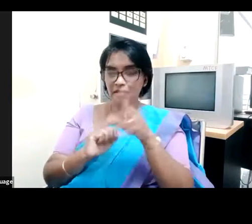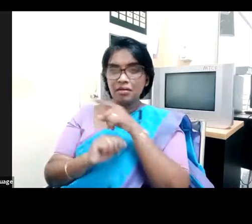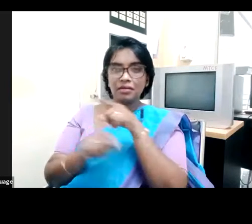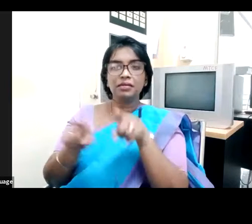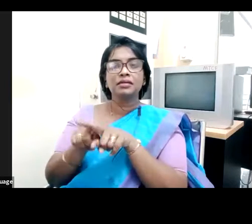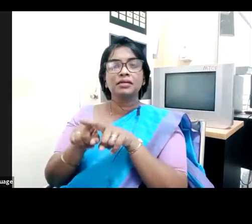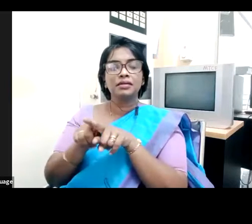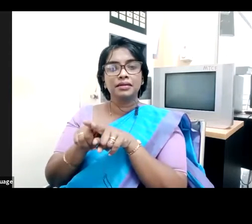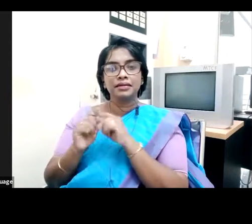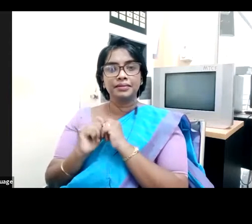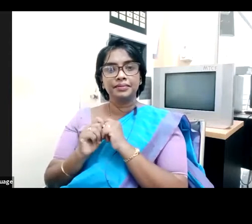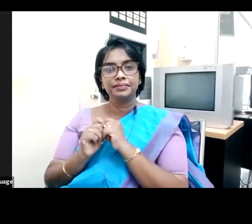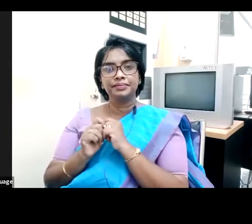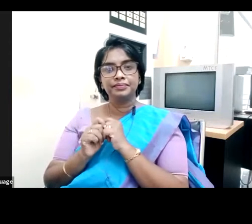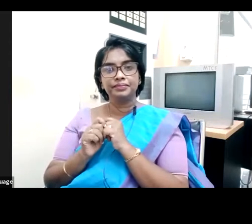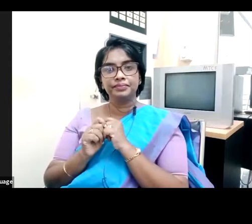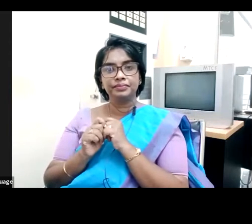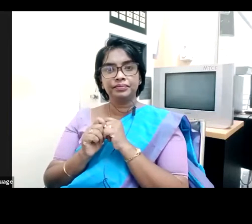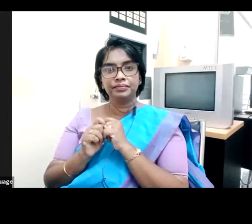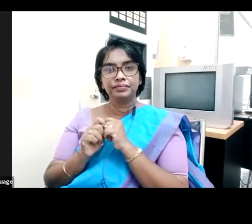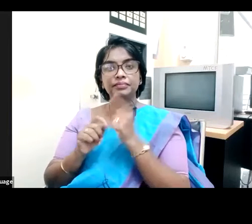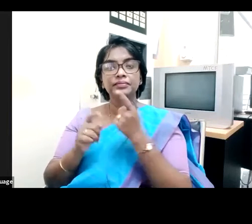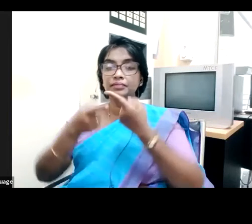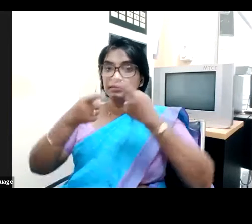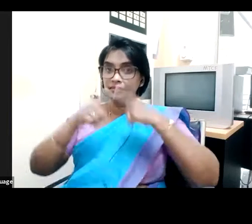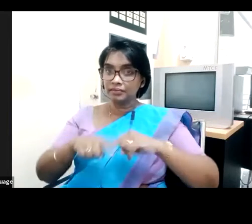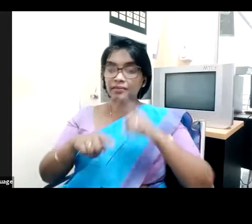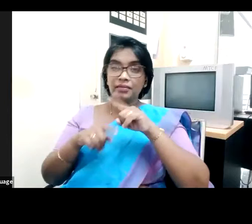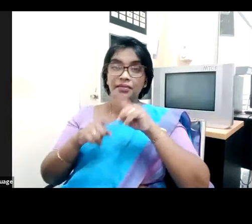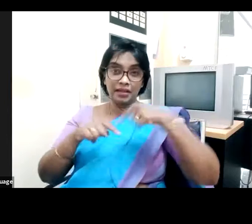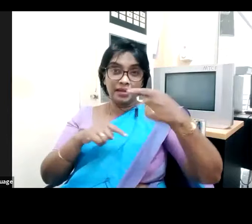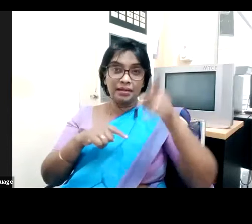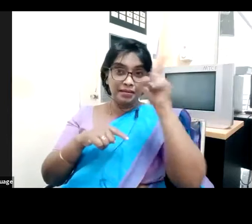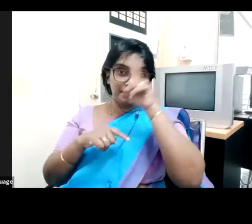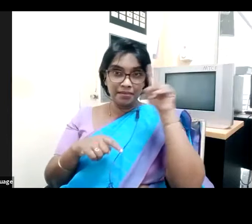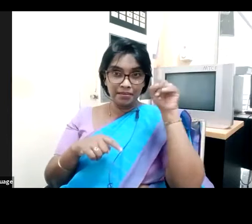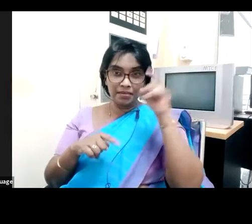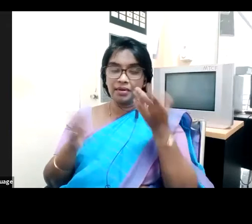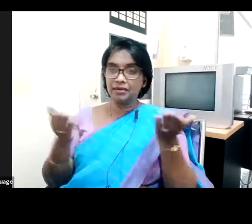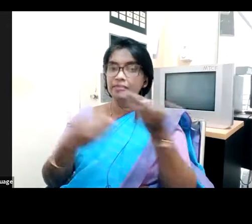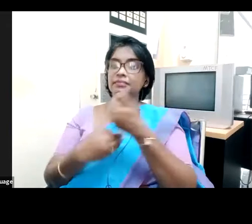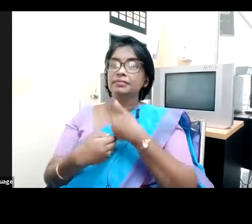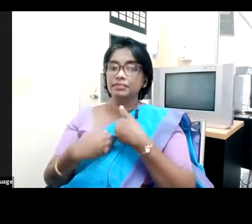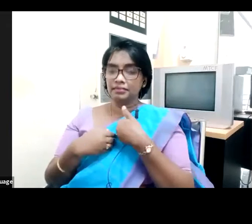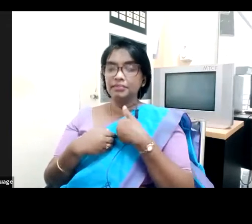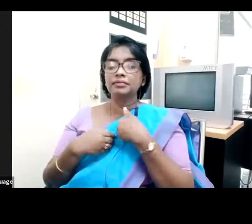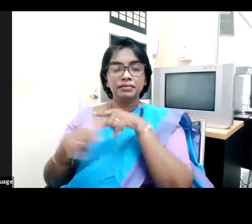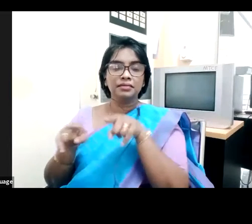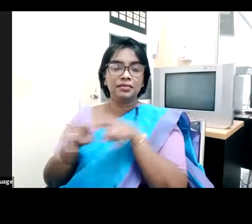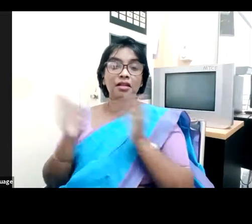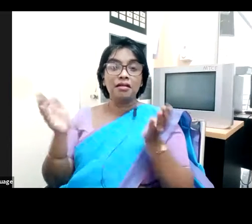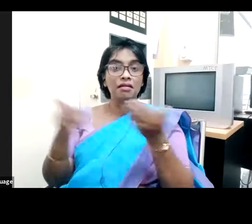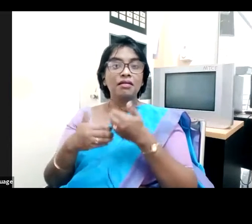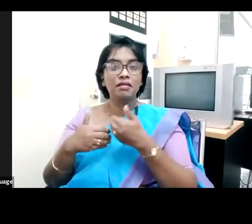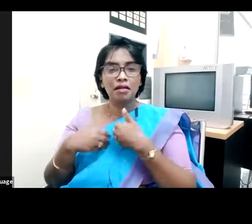and years, and especially recover anything that was lost and then also build back in a constructive